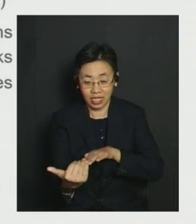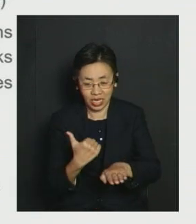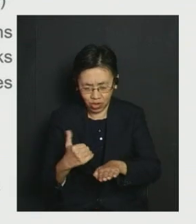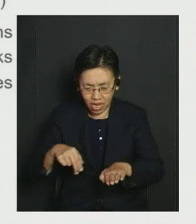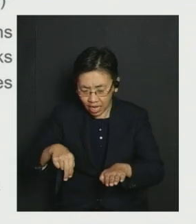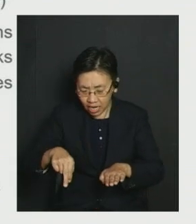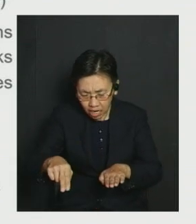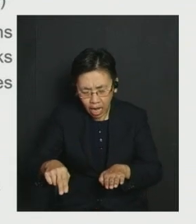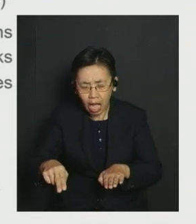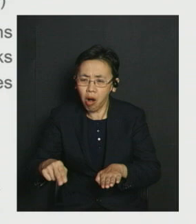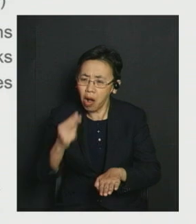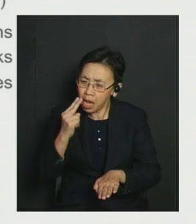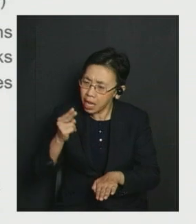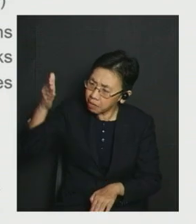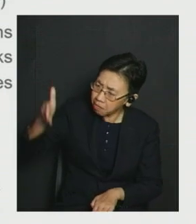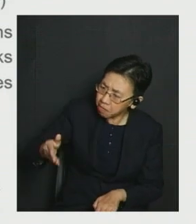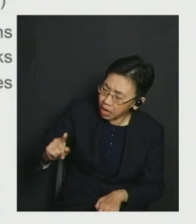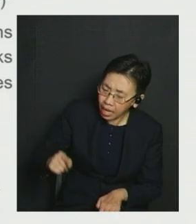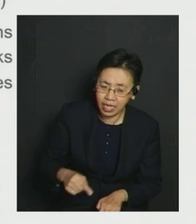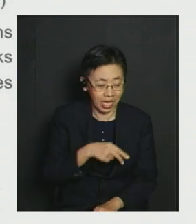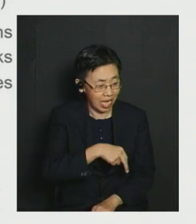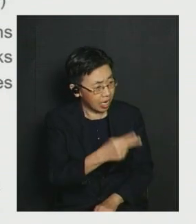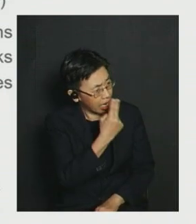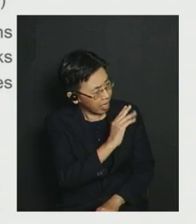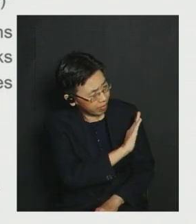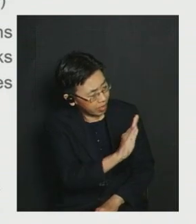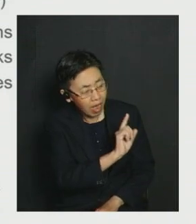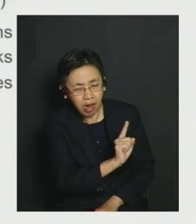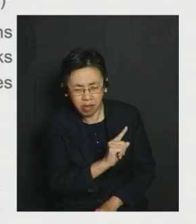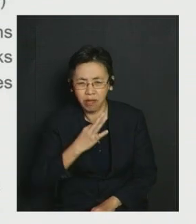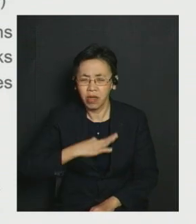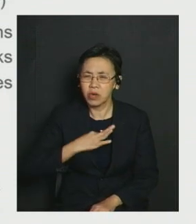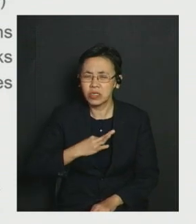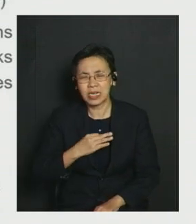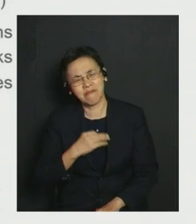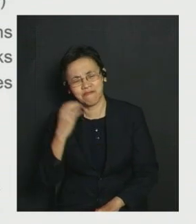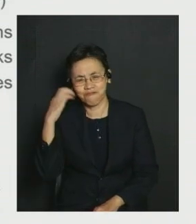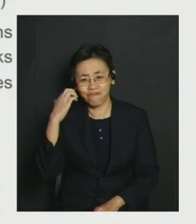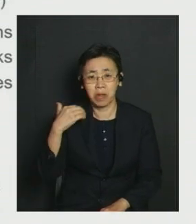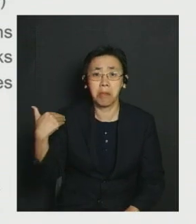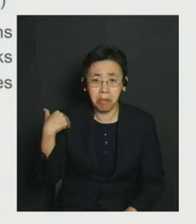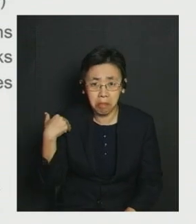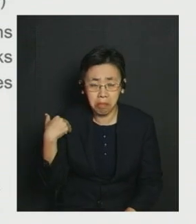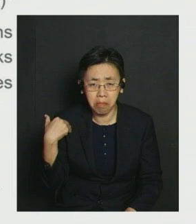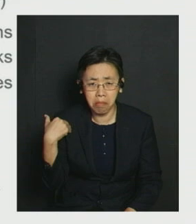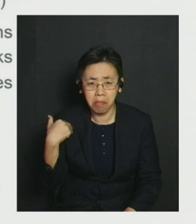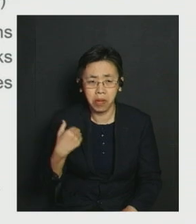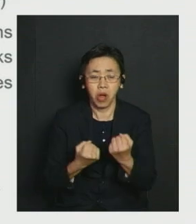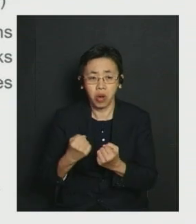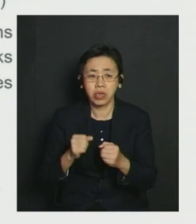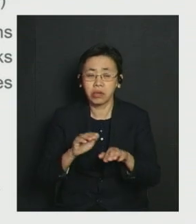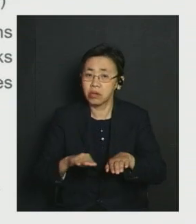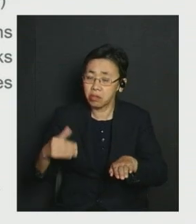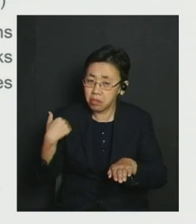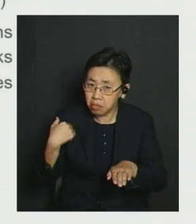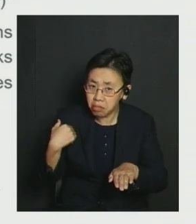you? Do you have parallel parking that maybe will make you feel a little bit safer as a pedestrian walking down that street? Do you have street trees? You